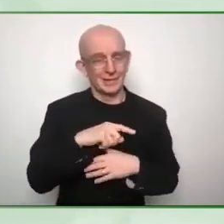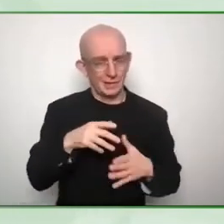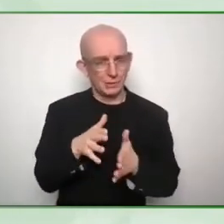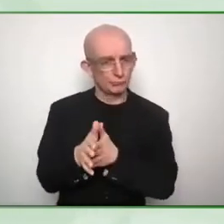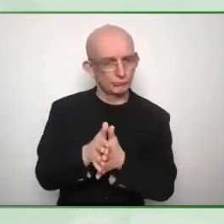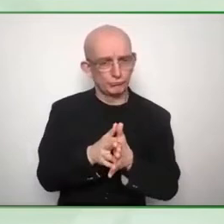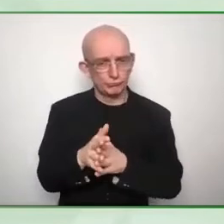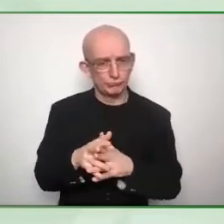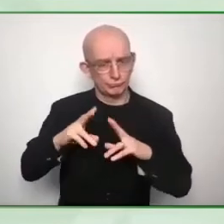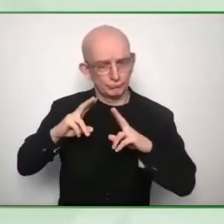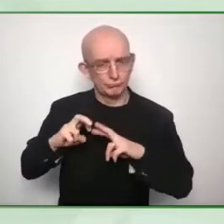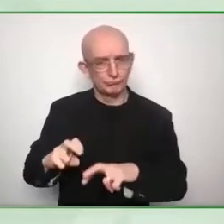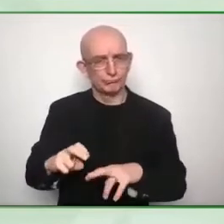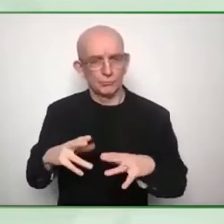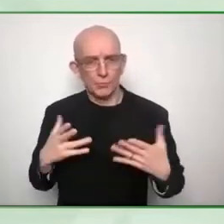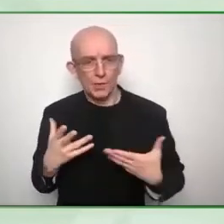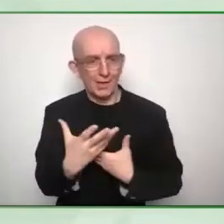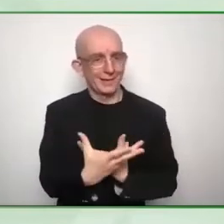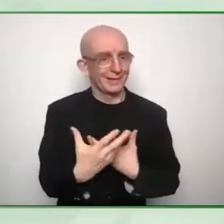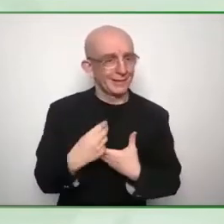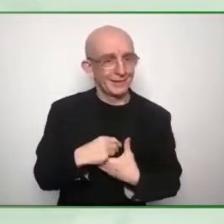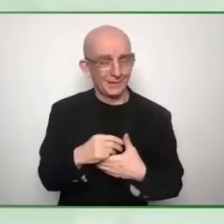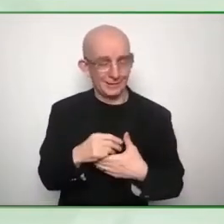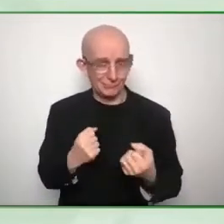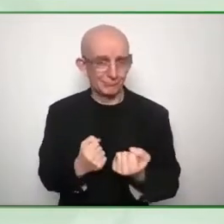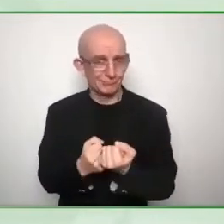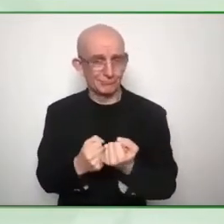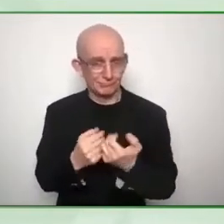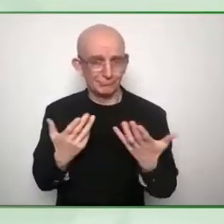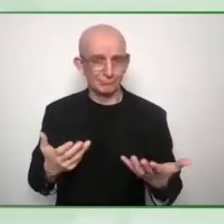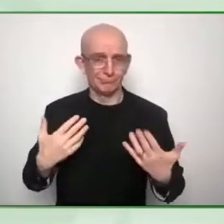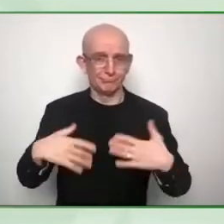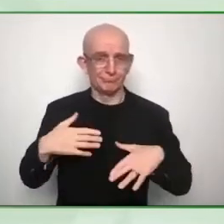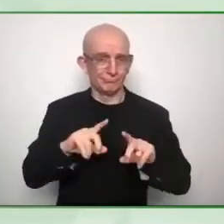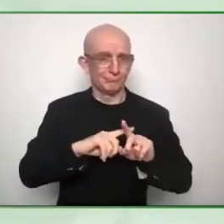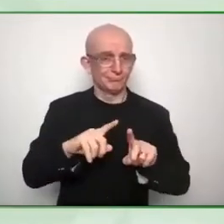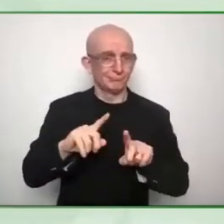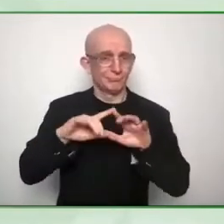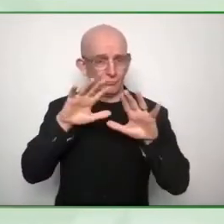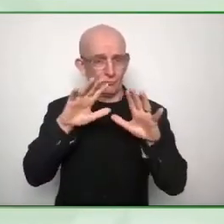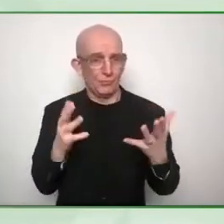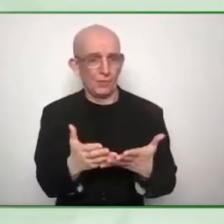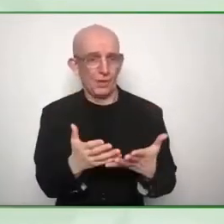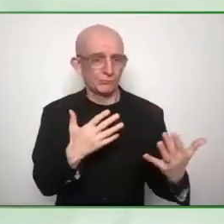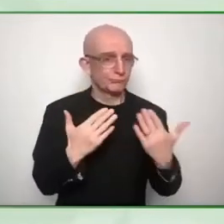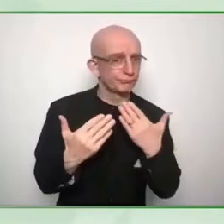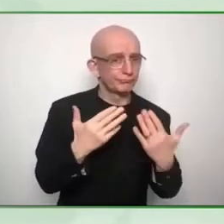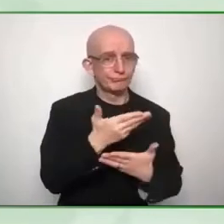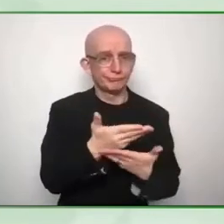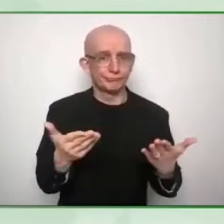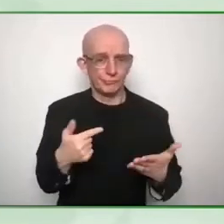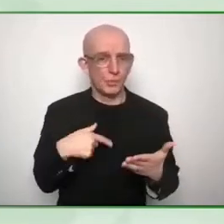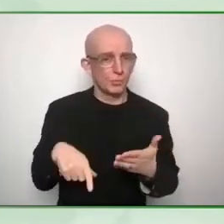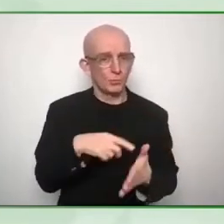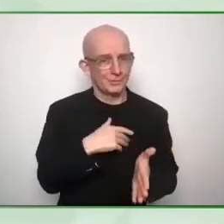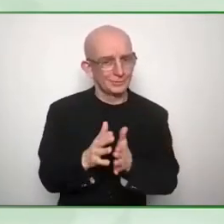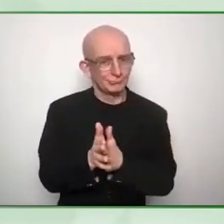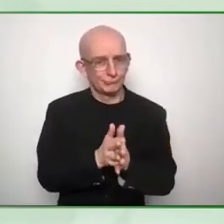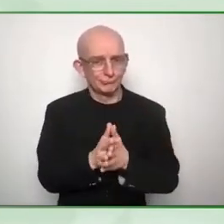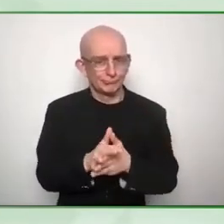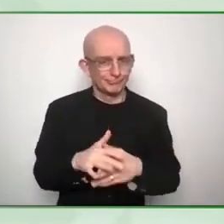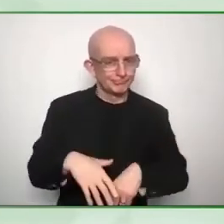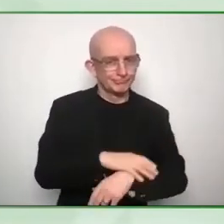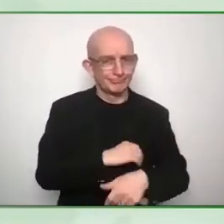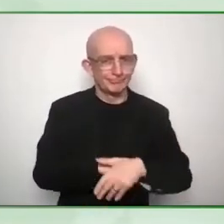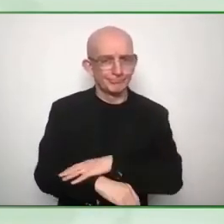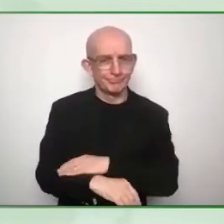Like COP26 was just not accessible. It wasn't appropriate. It wasn't acceptable. And so these kinds of things